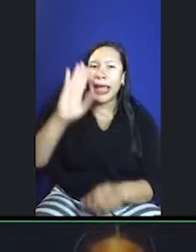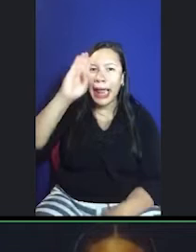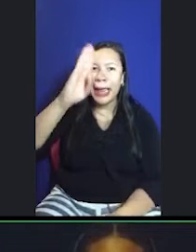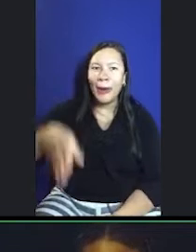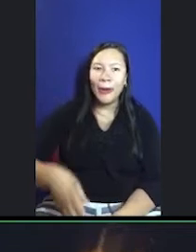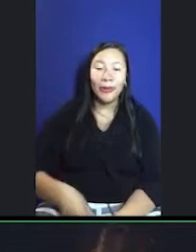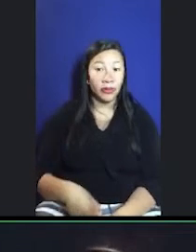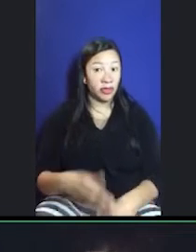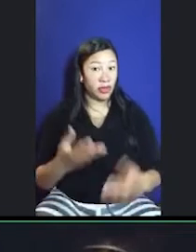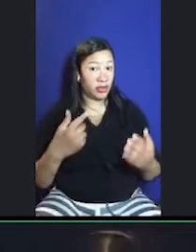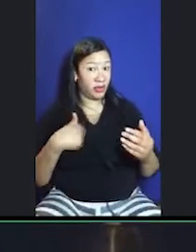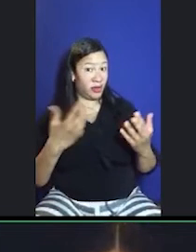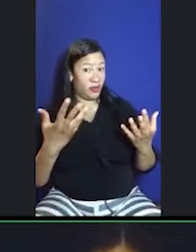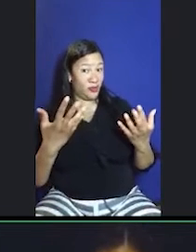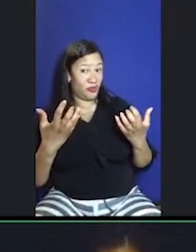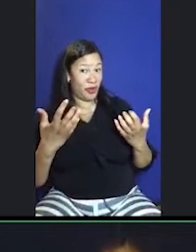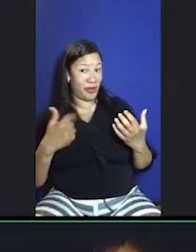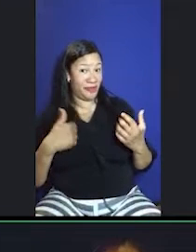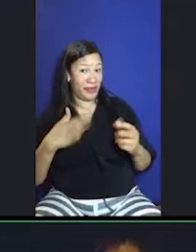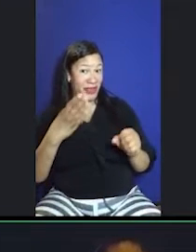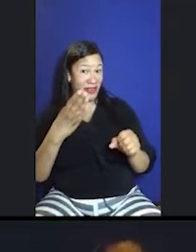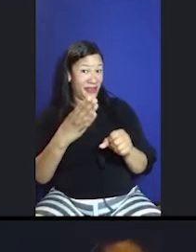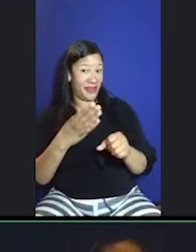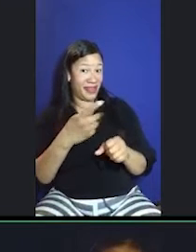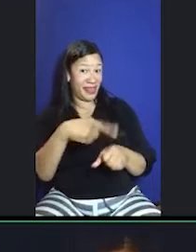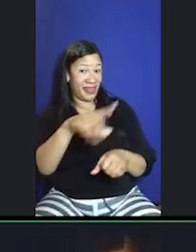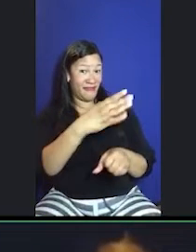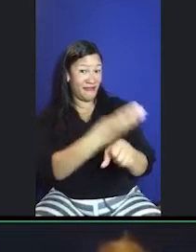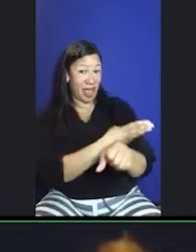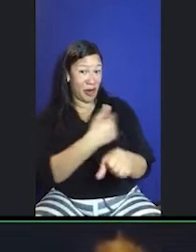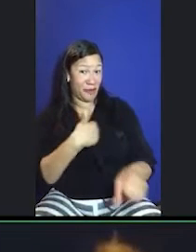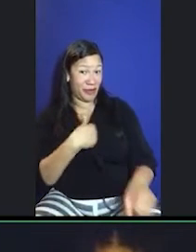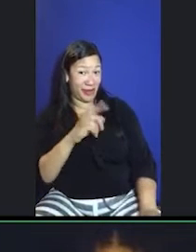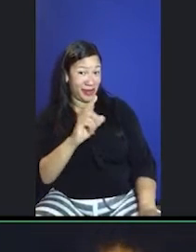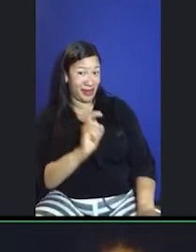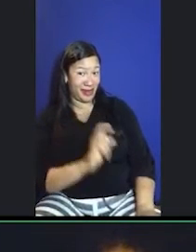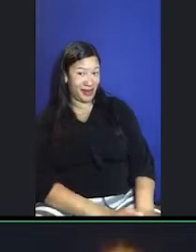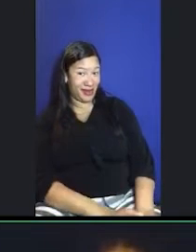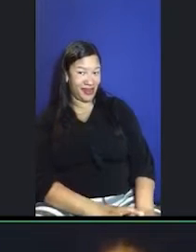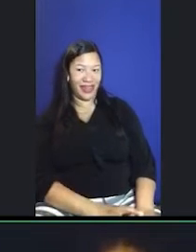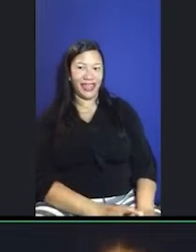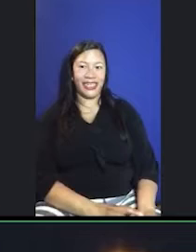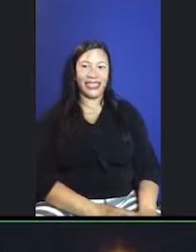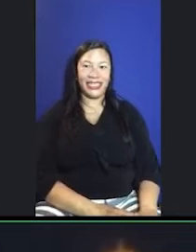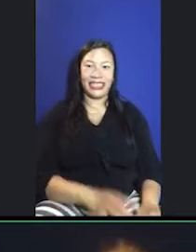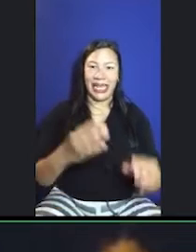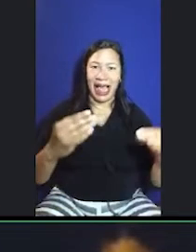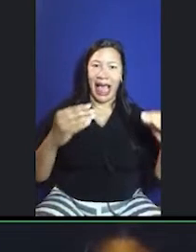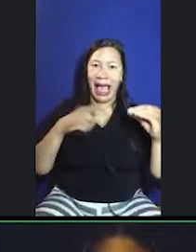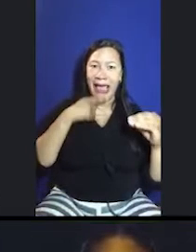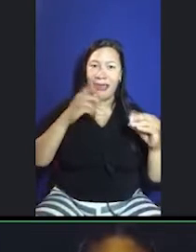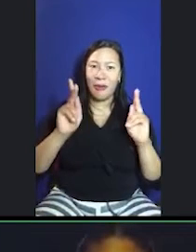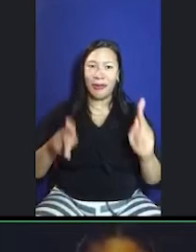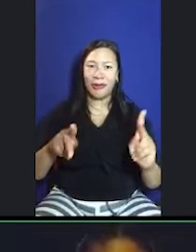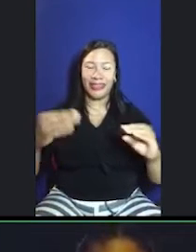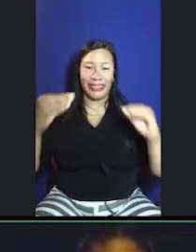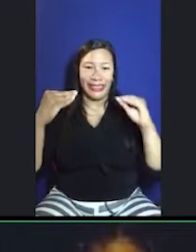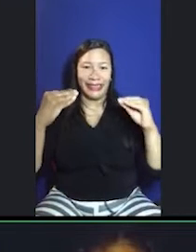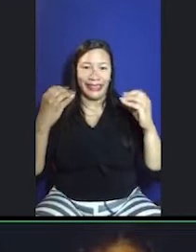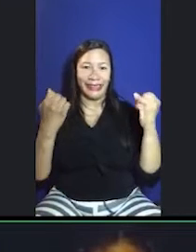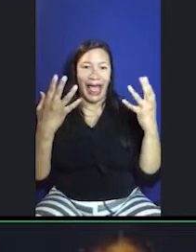be fired? No. Hearing Because- person teaching sign language. Ah, because,